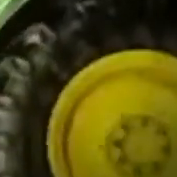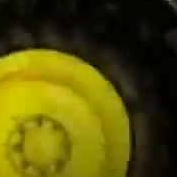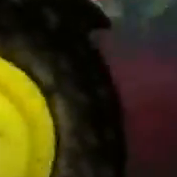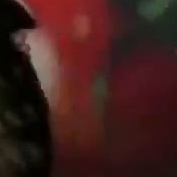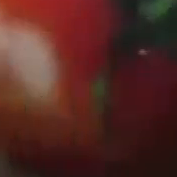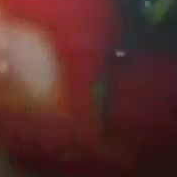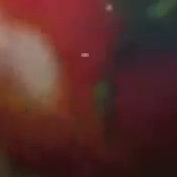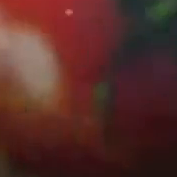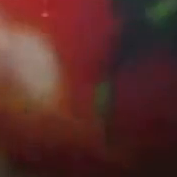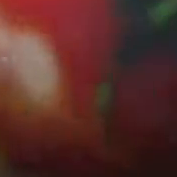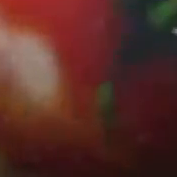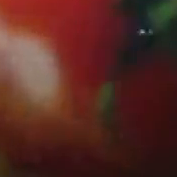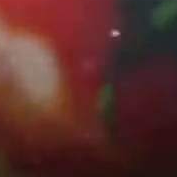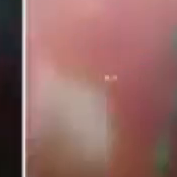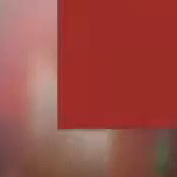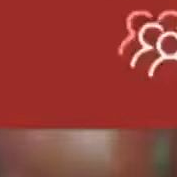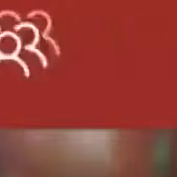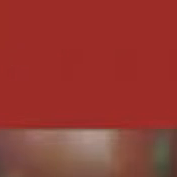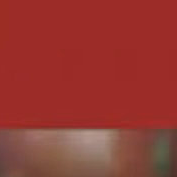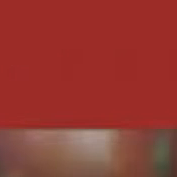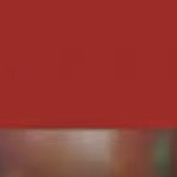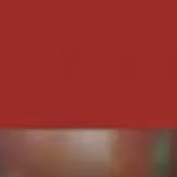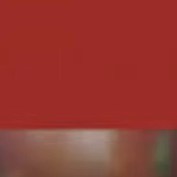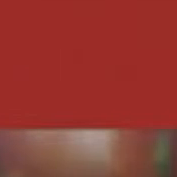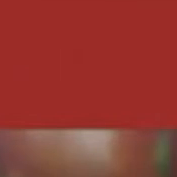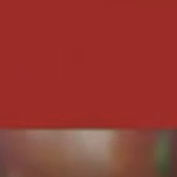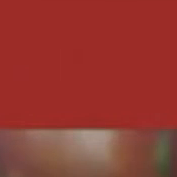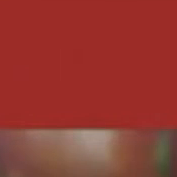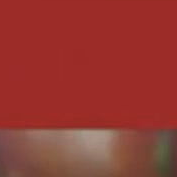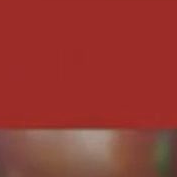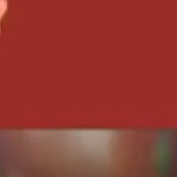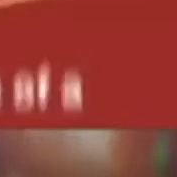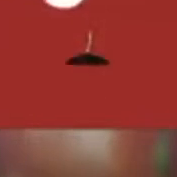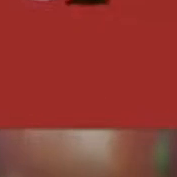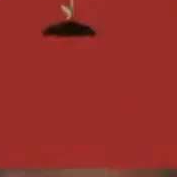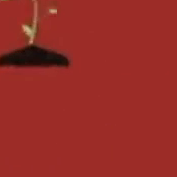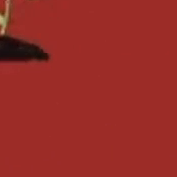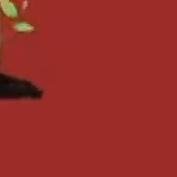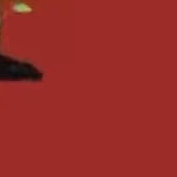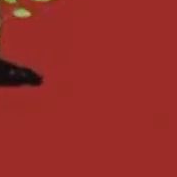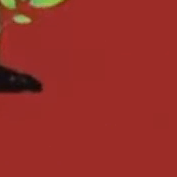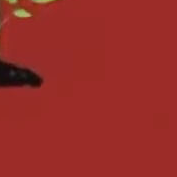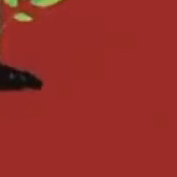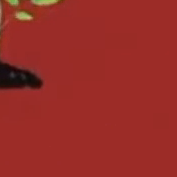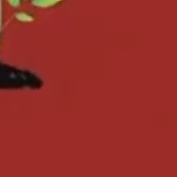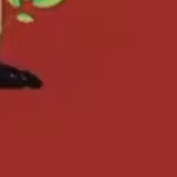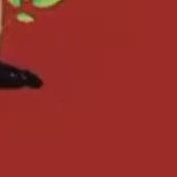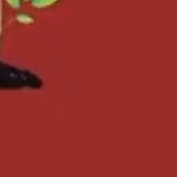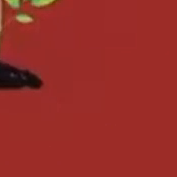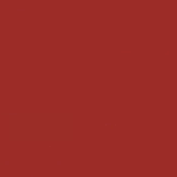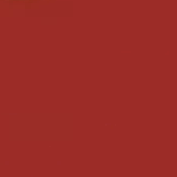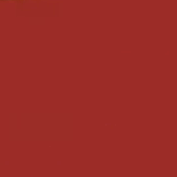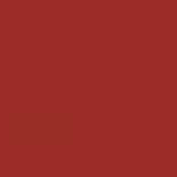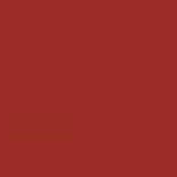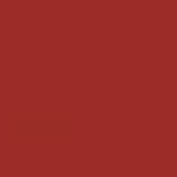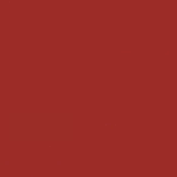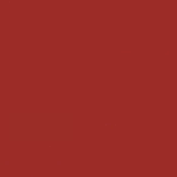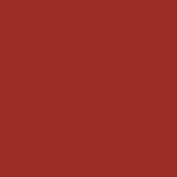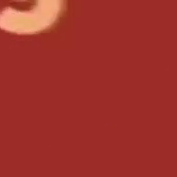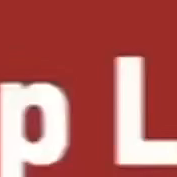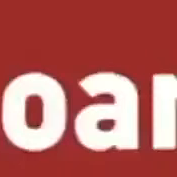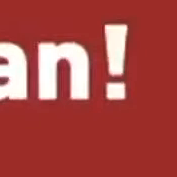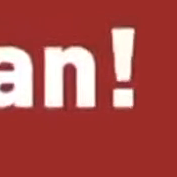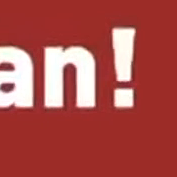Smart Farm, brought to you by Equity. Are you members of a chama and are running a farming business? Achieve